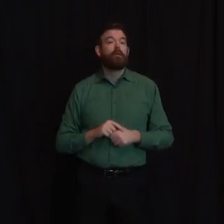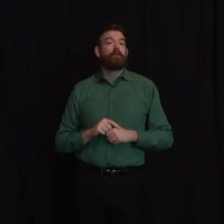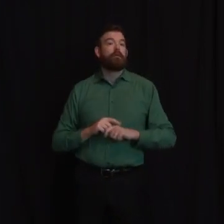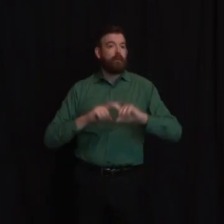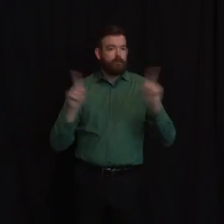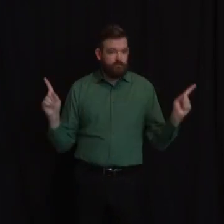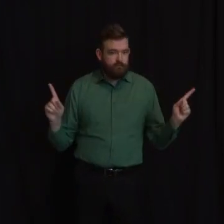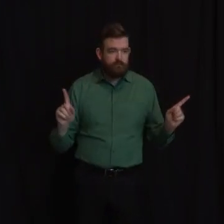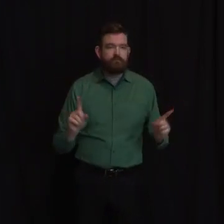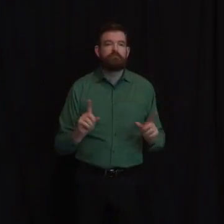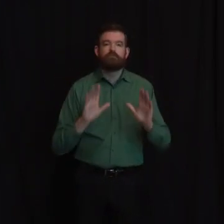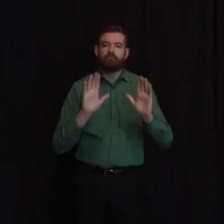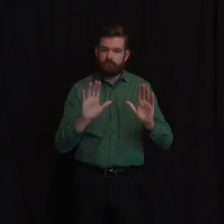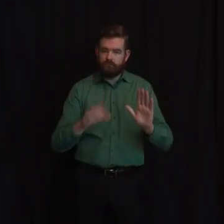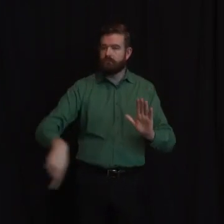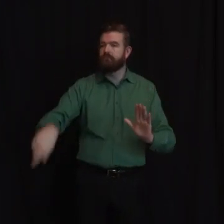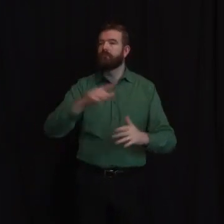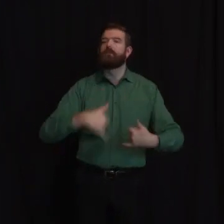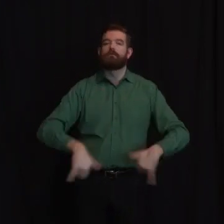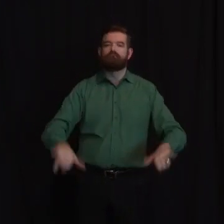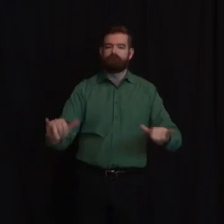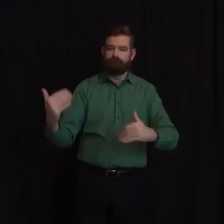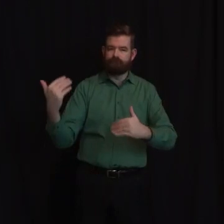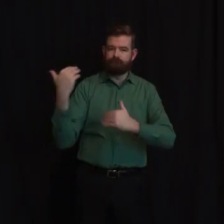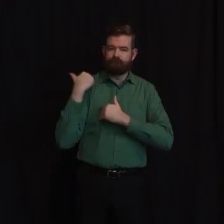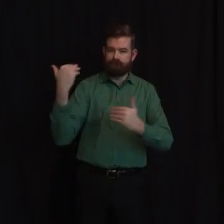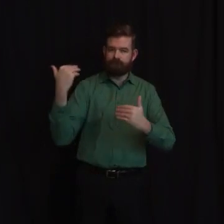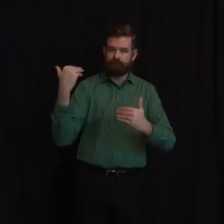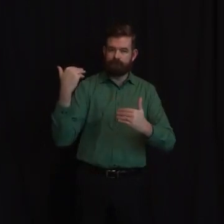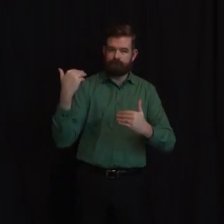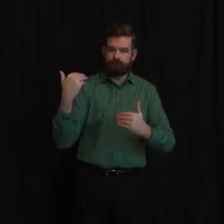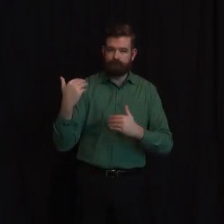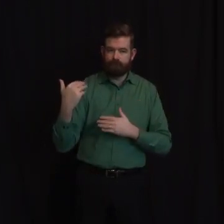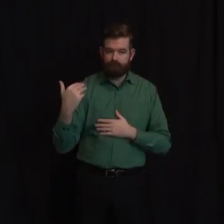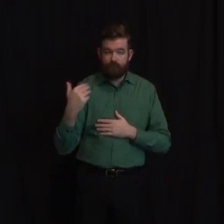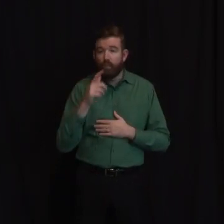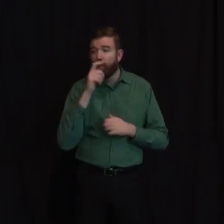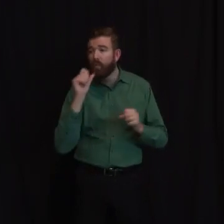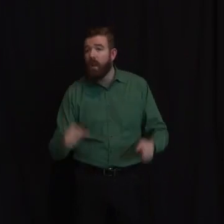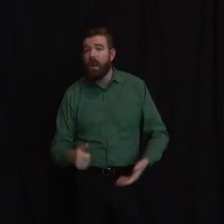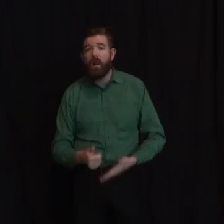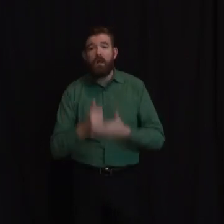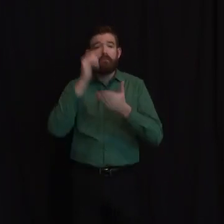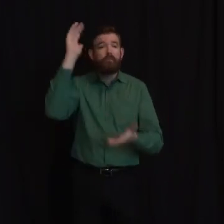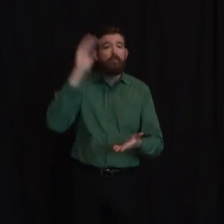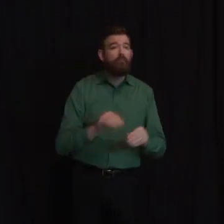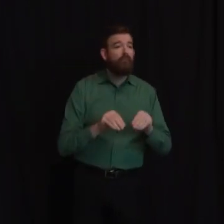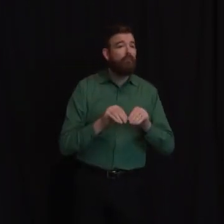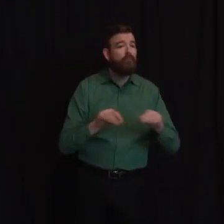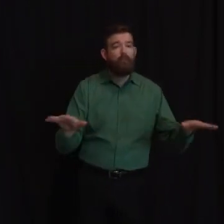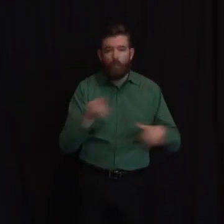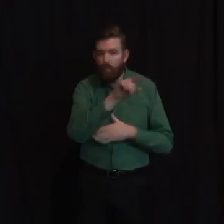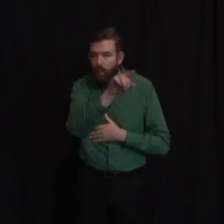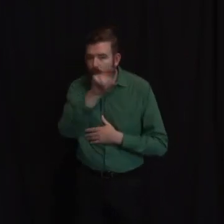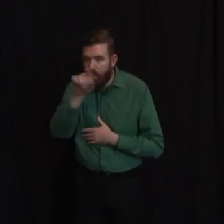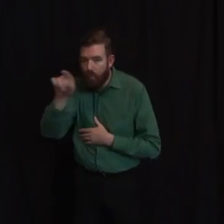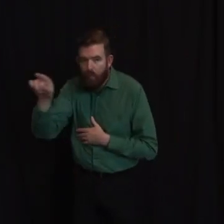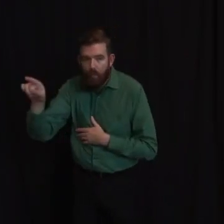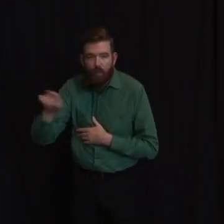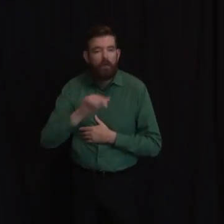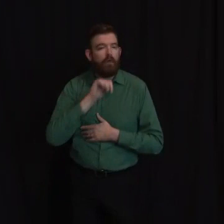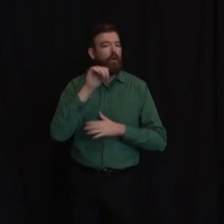responsibility which remains in all of our hands to continue that progress and to not backslide. So please stay with us. I know it's